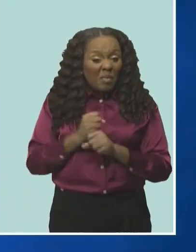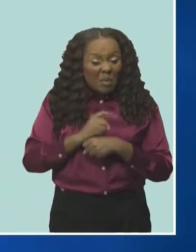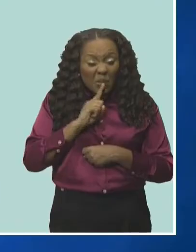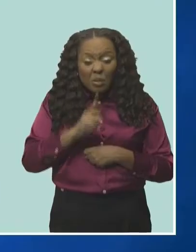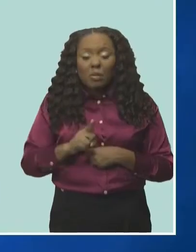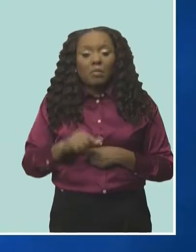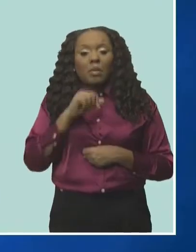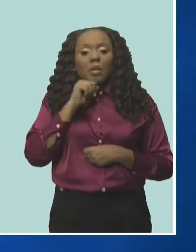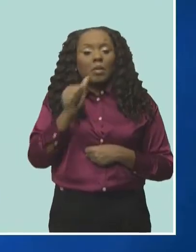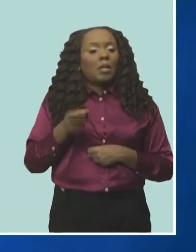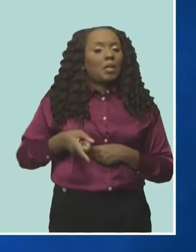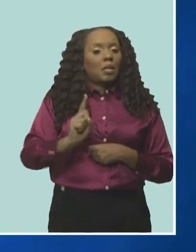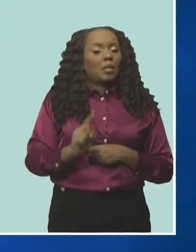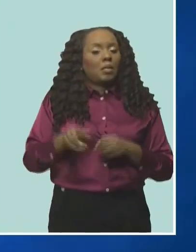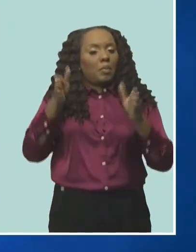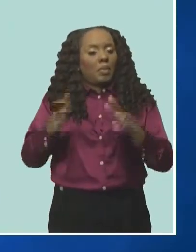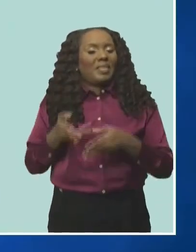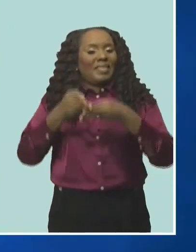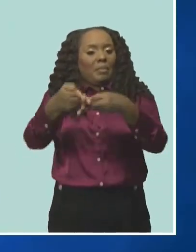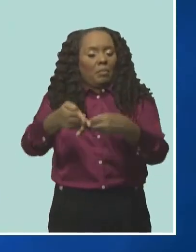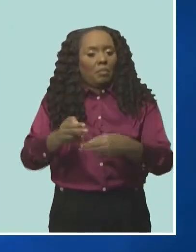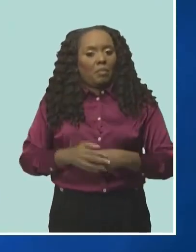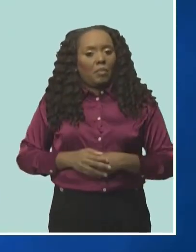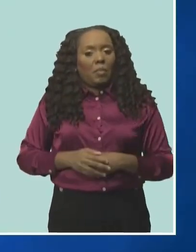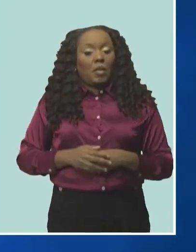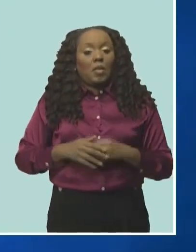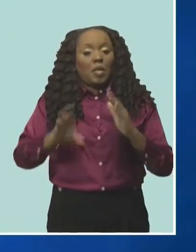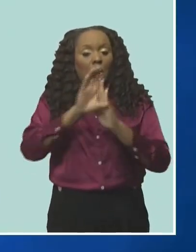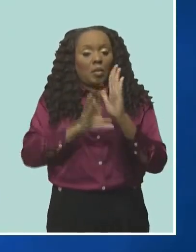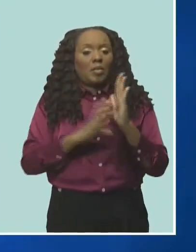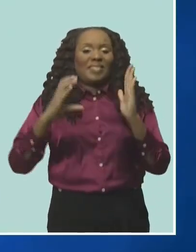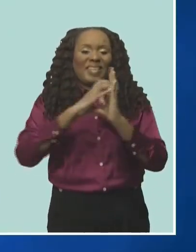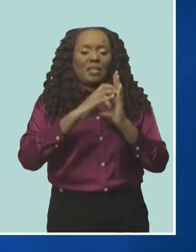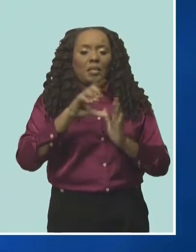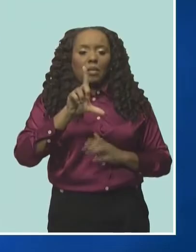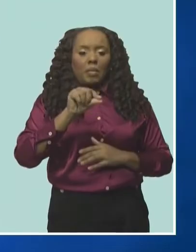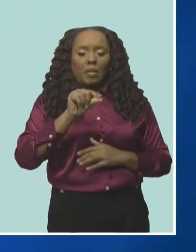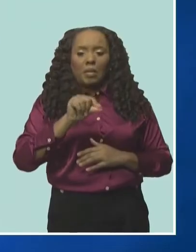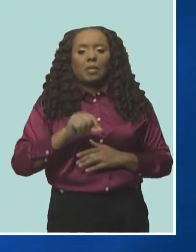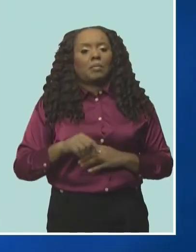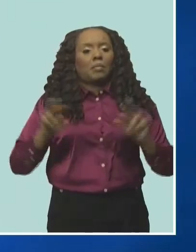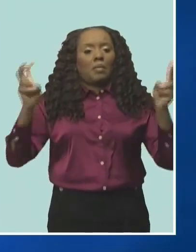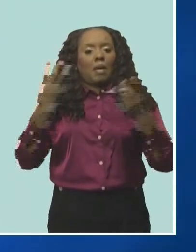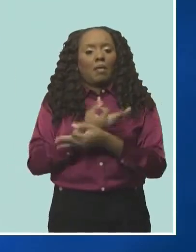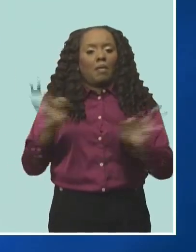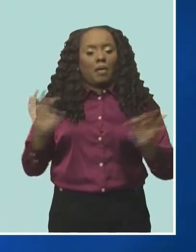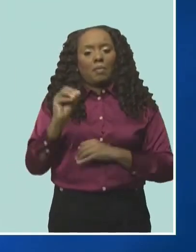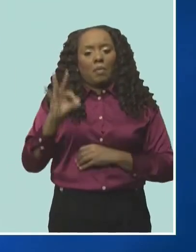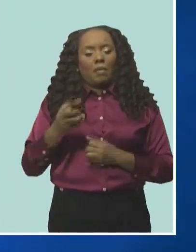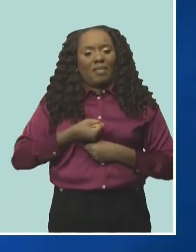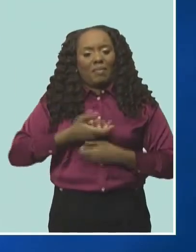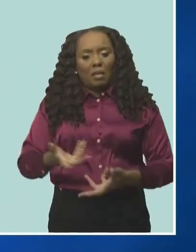Constitution. And if people check Section 20 of the Constitution, you'll realize that the freedom of expression enshrined